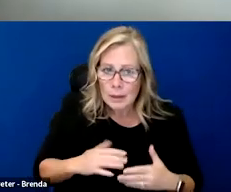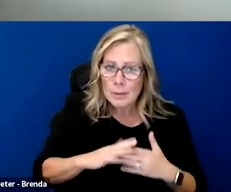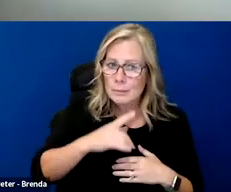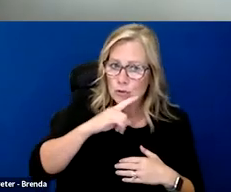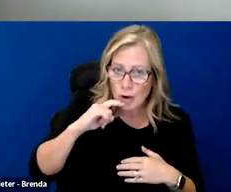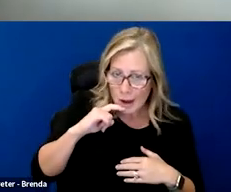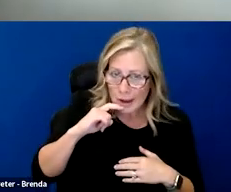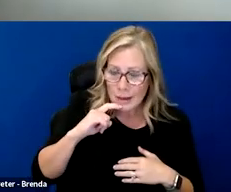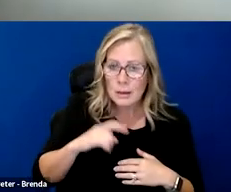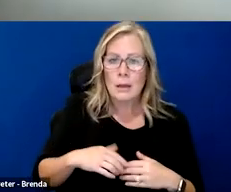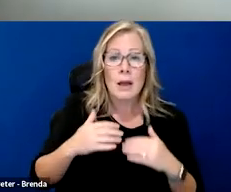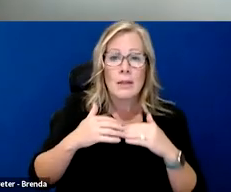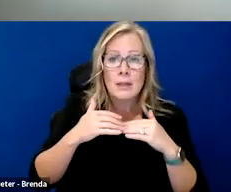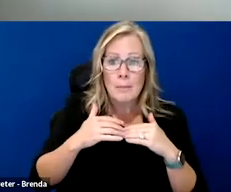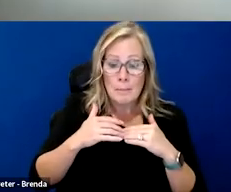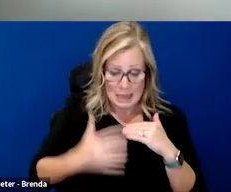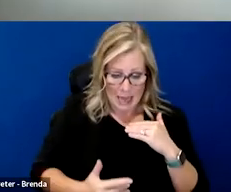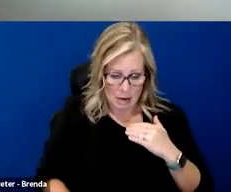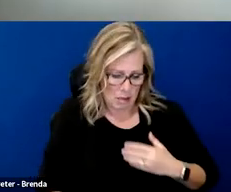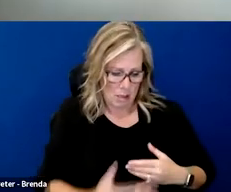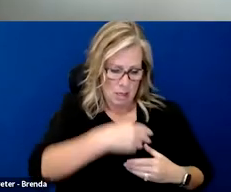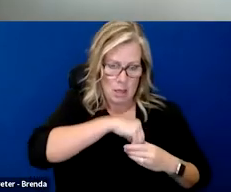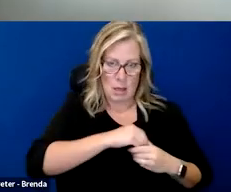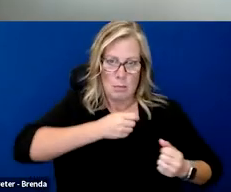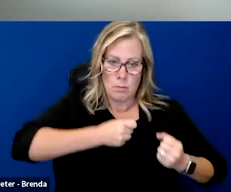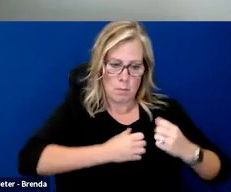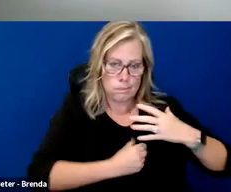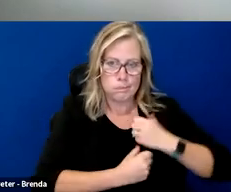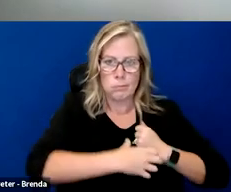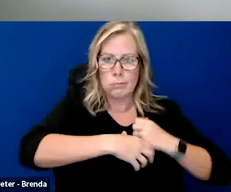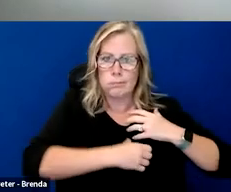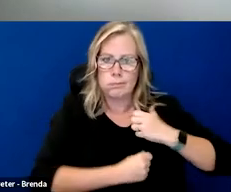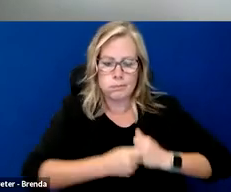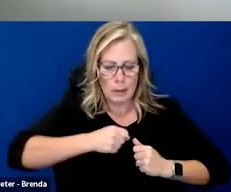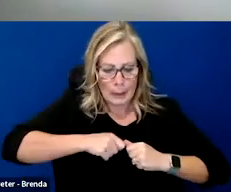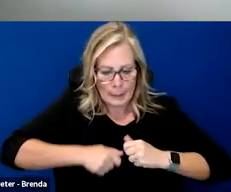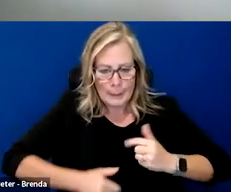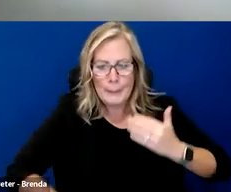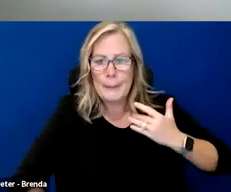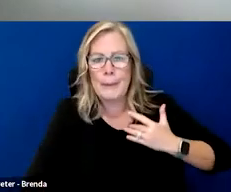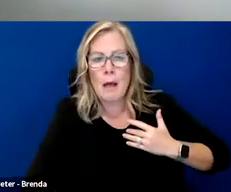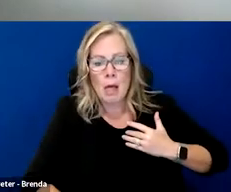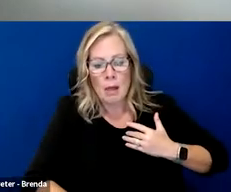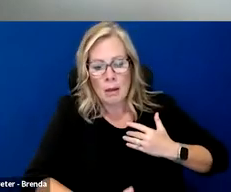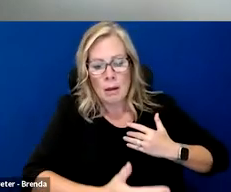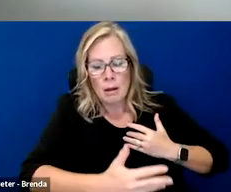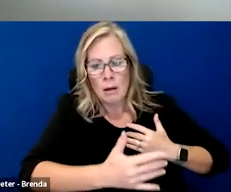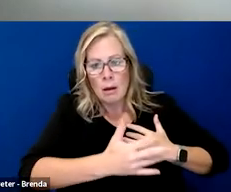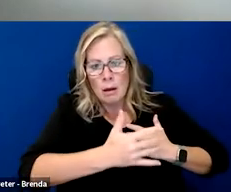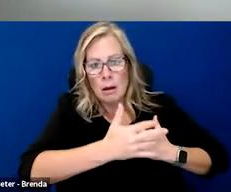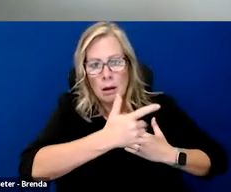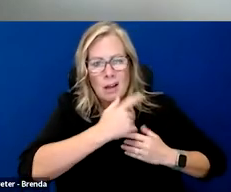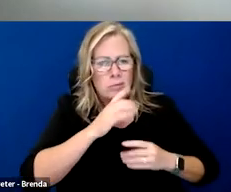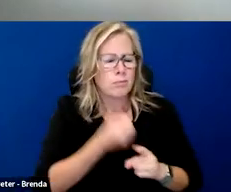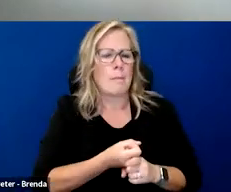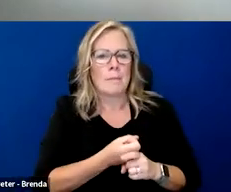return blood flow back to the heart because of all of the blood that's being sent to different parts of the body to try to cool off, that can be very stressful